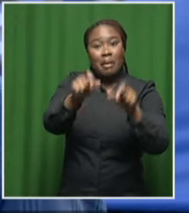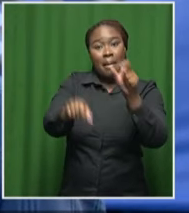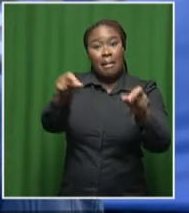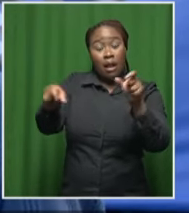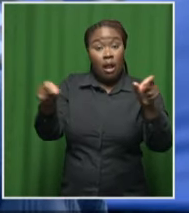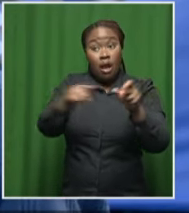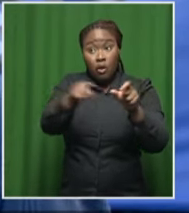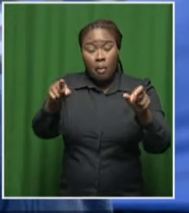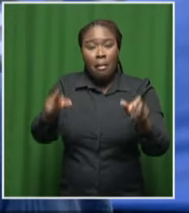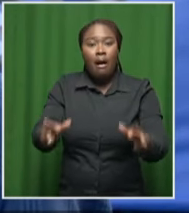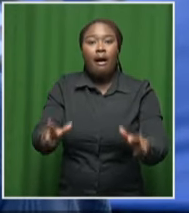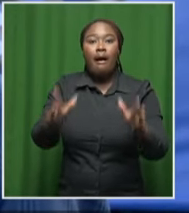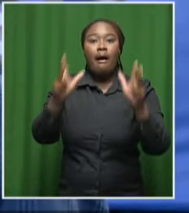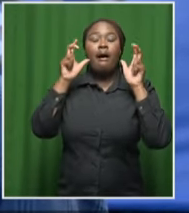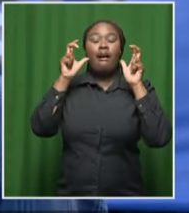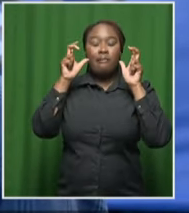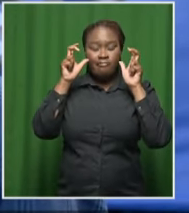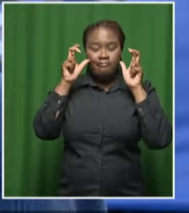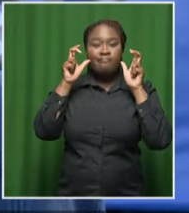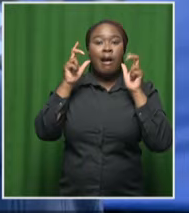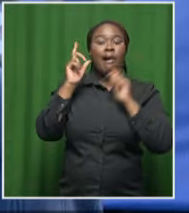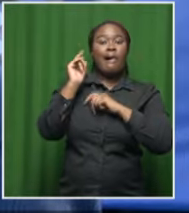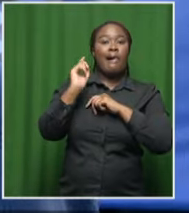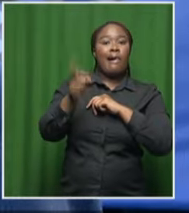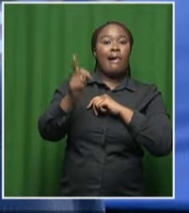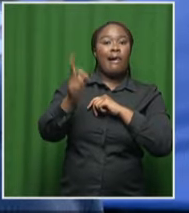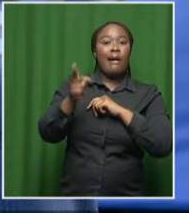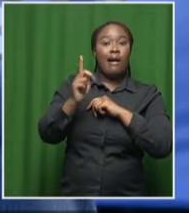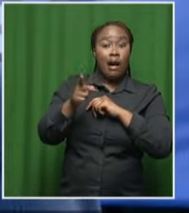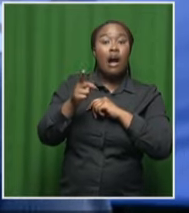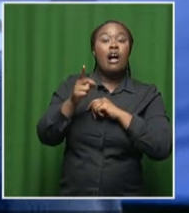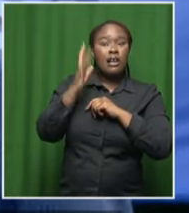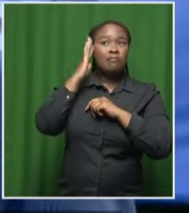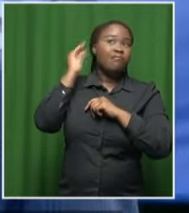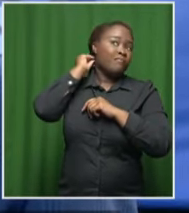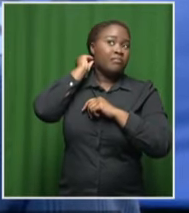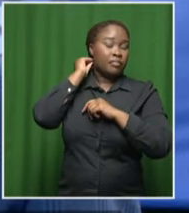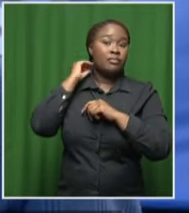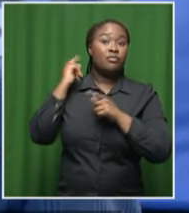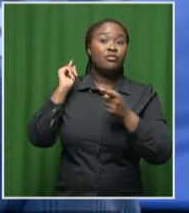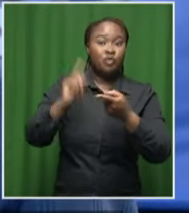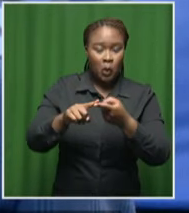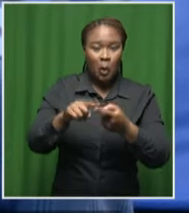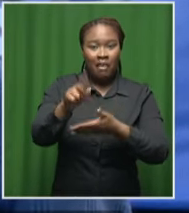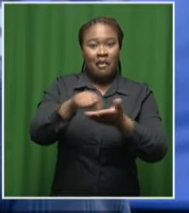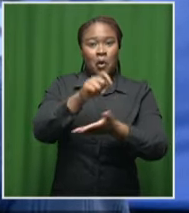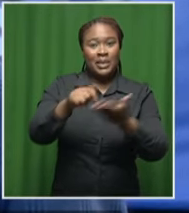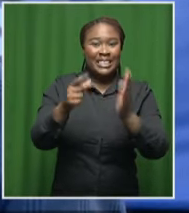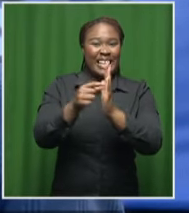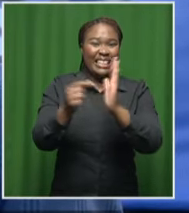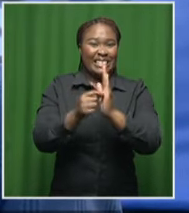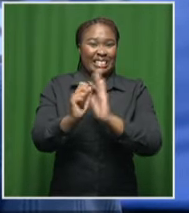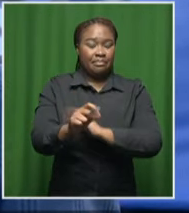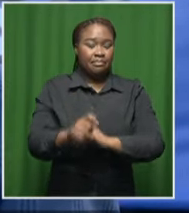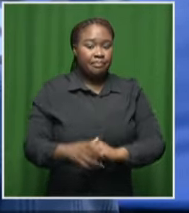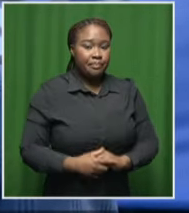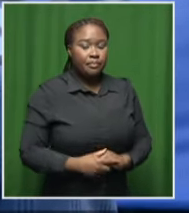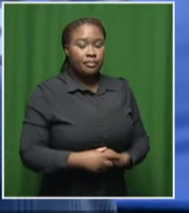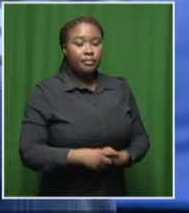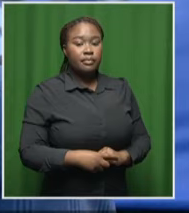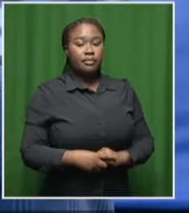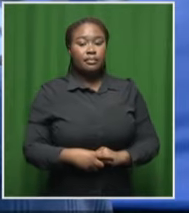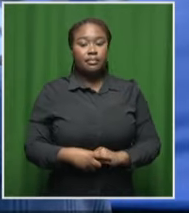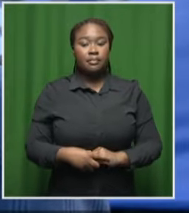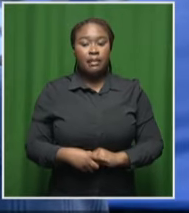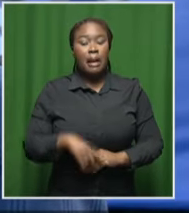by the people, carry this message until they go to a vote. I think I like what you talk about.